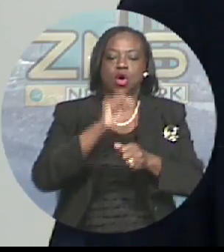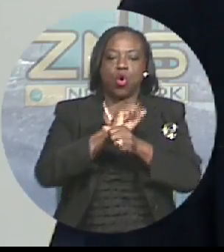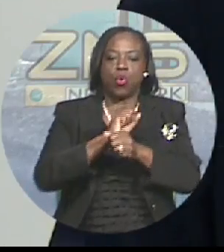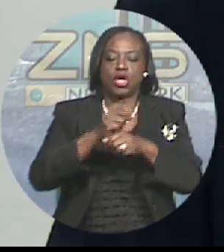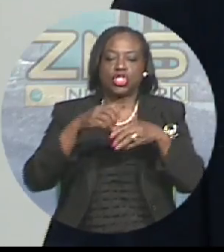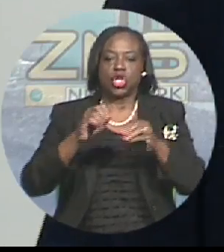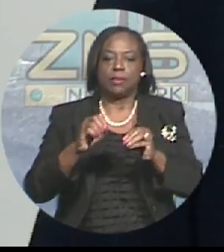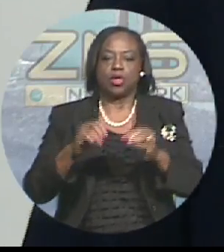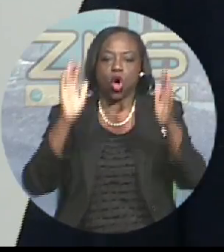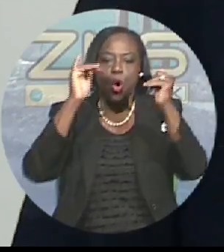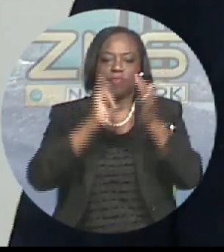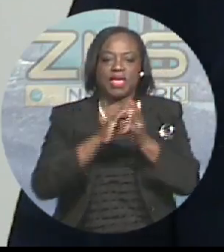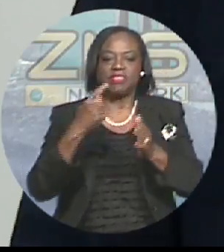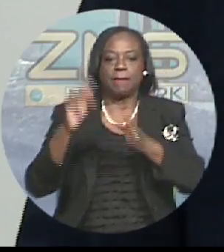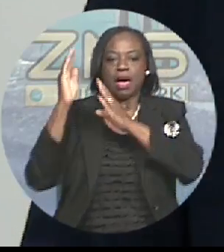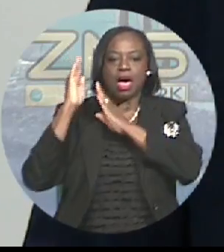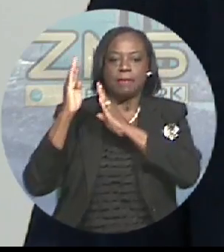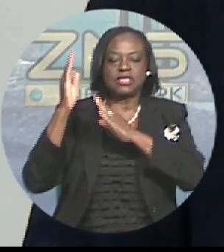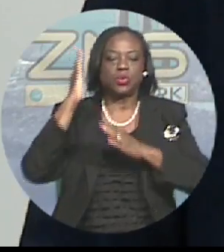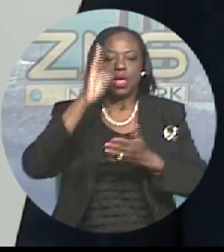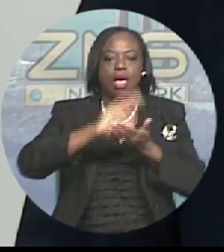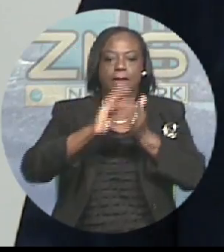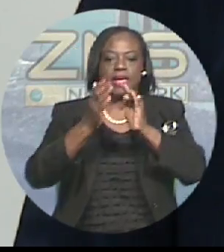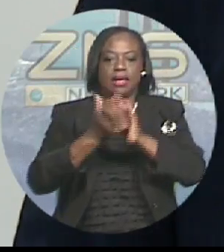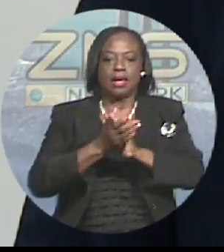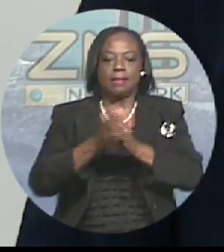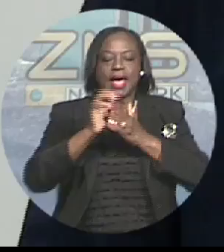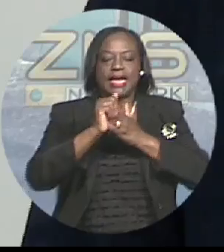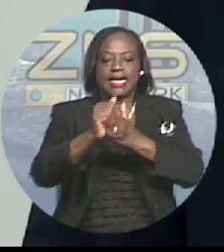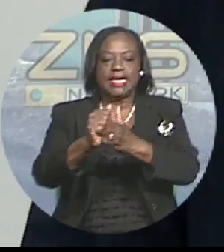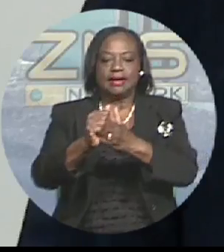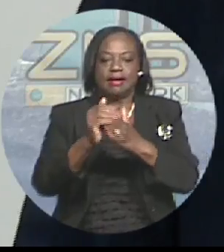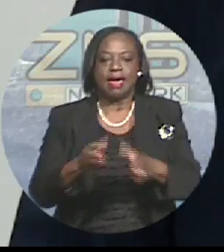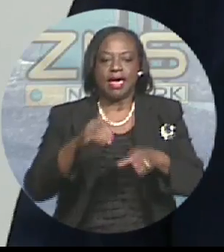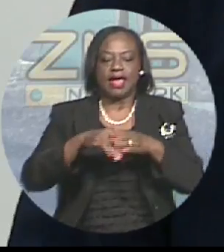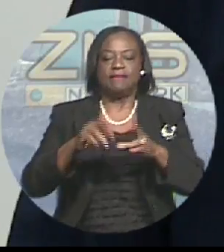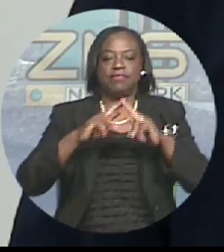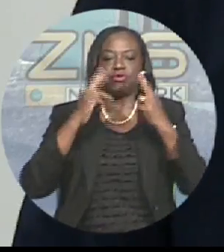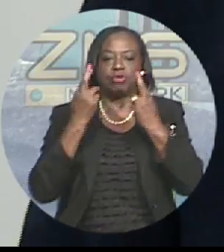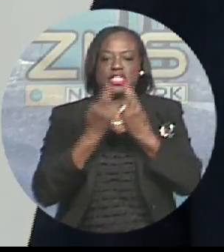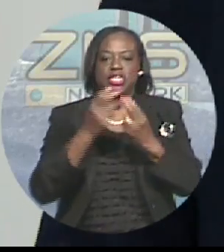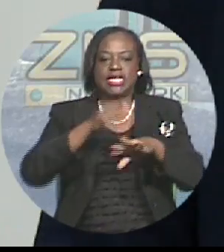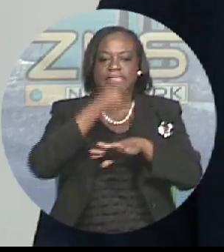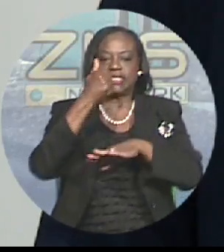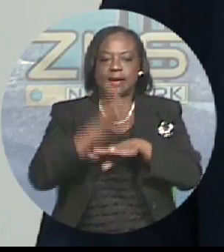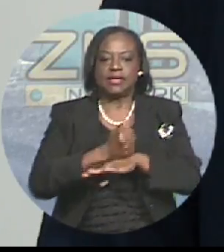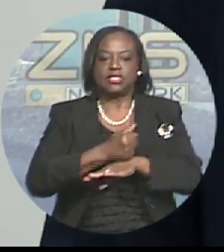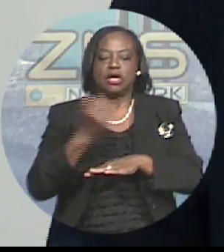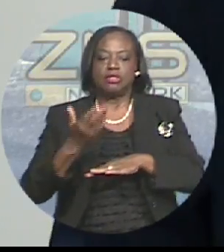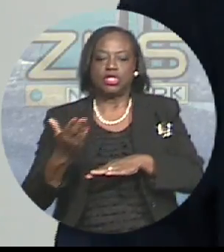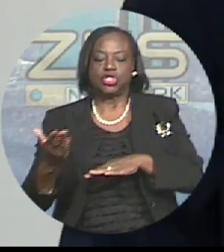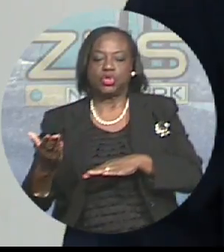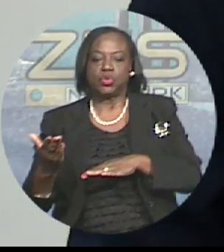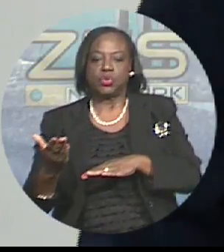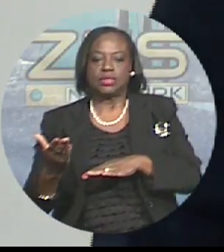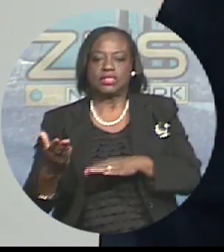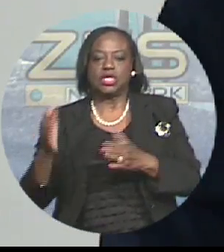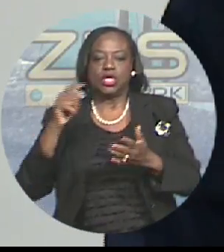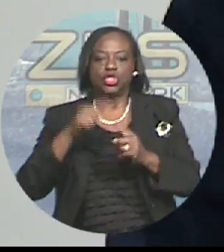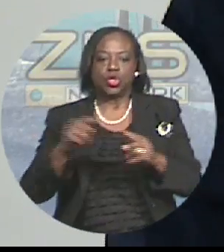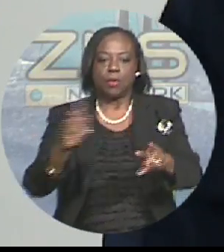the Bahamas can become a leader in this region in establishing the tools and preventing measures to